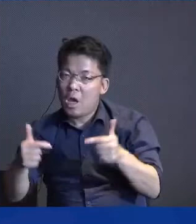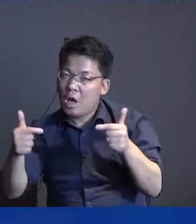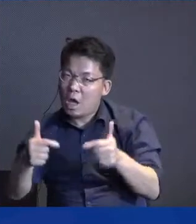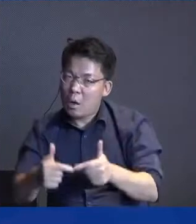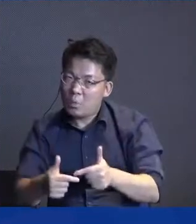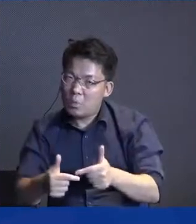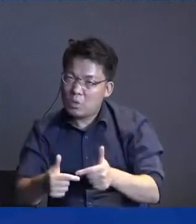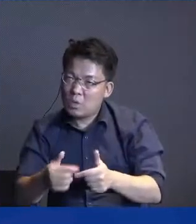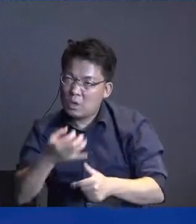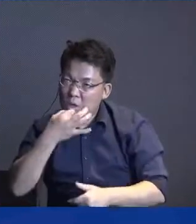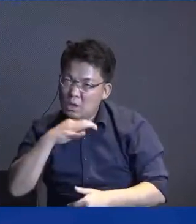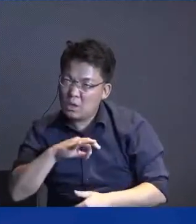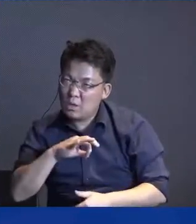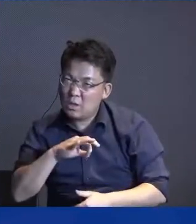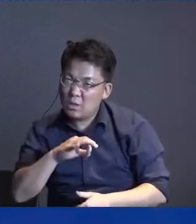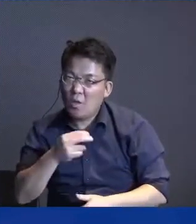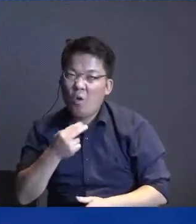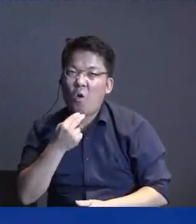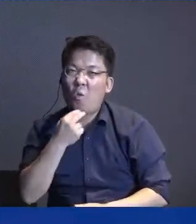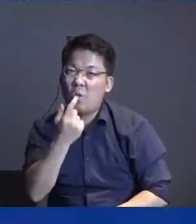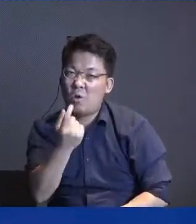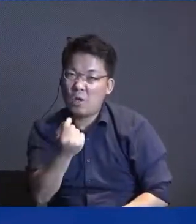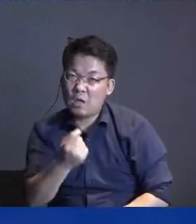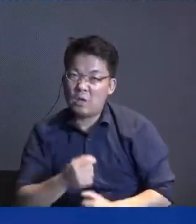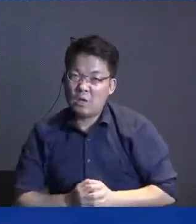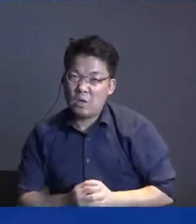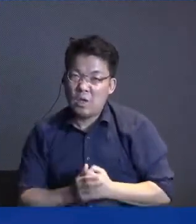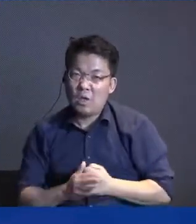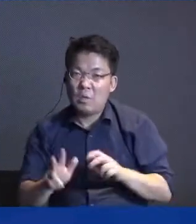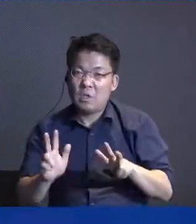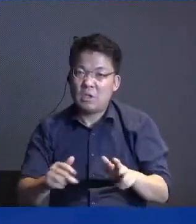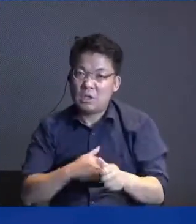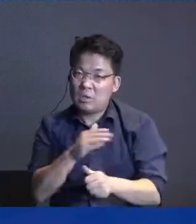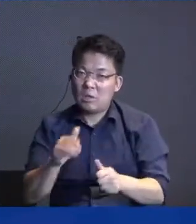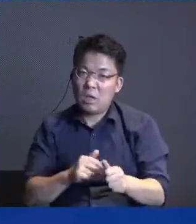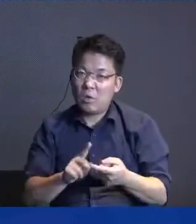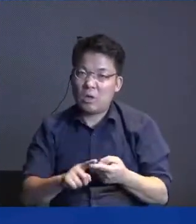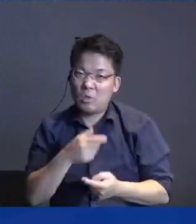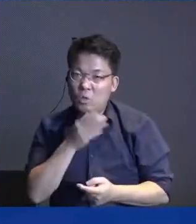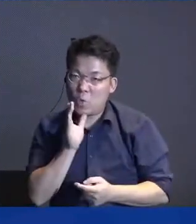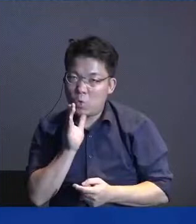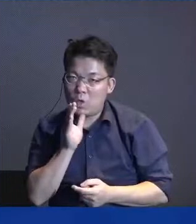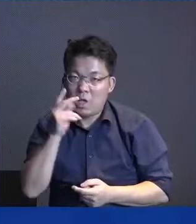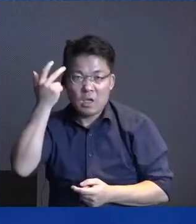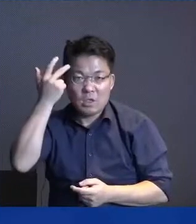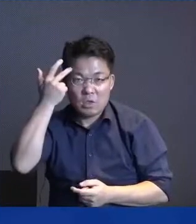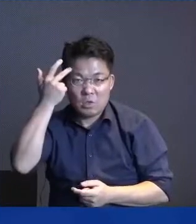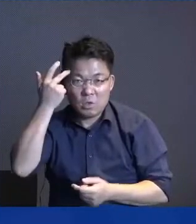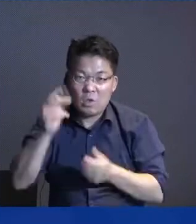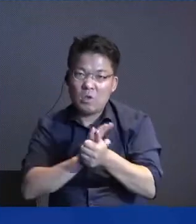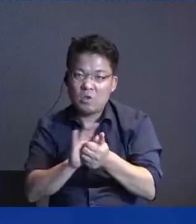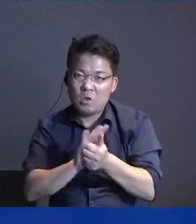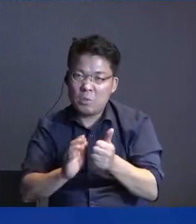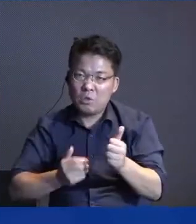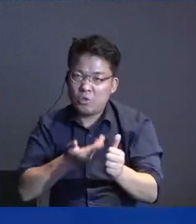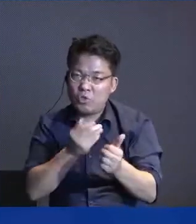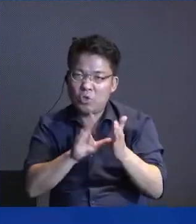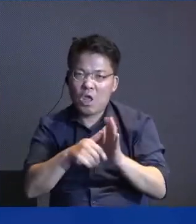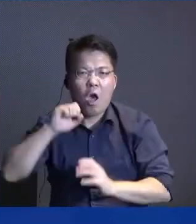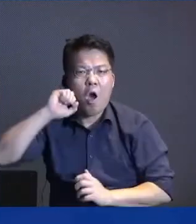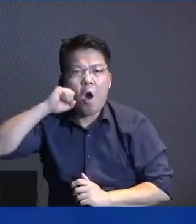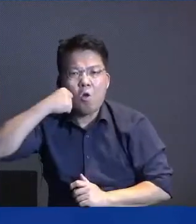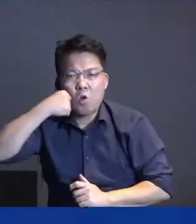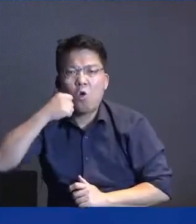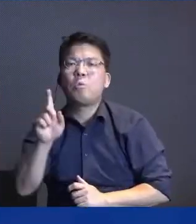emotional support services for older people, and what strategies should be changed and provided at